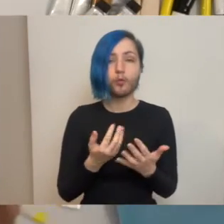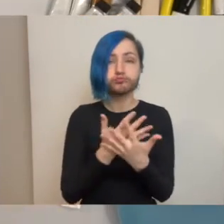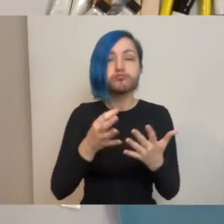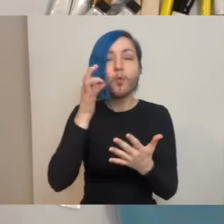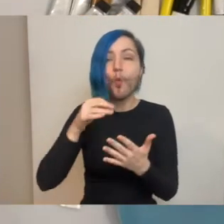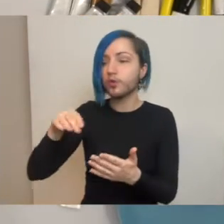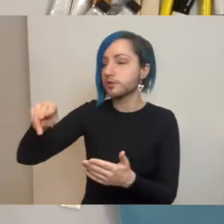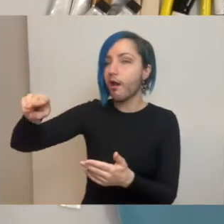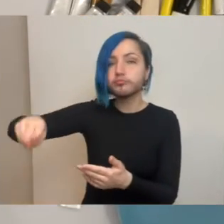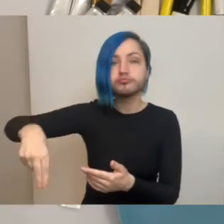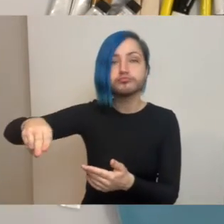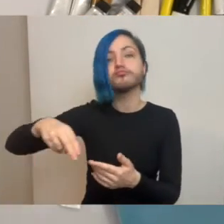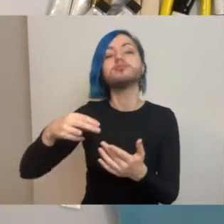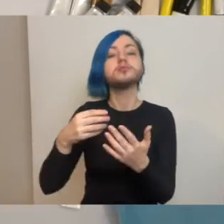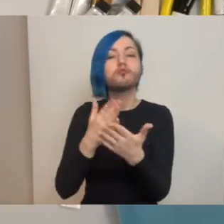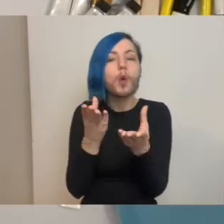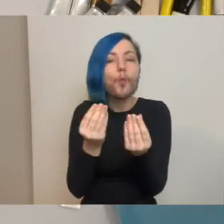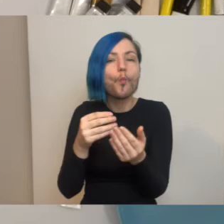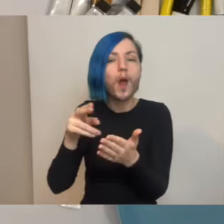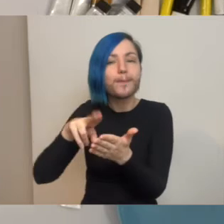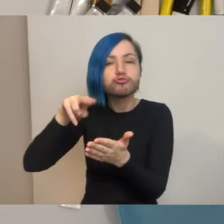Make some space.